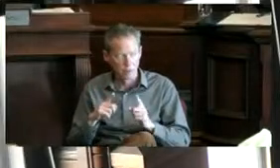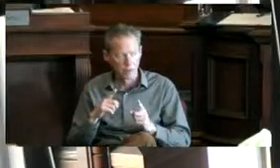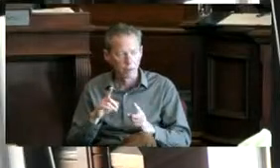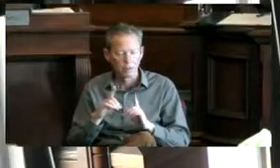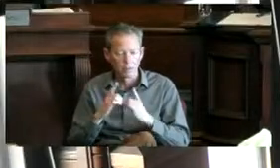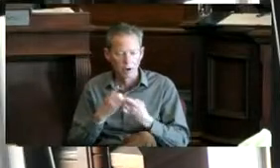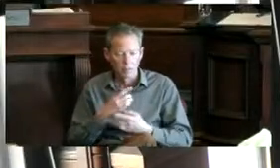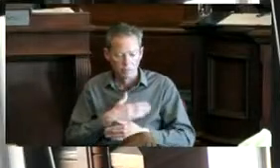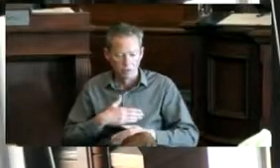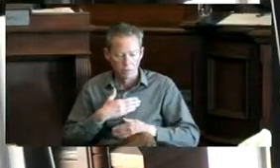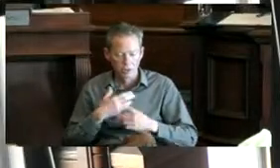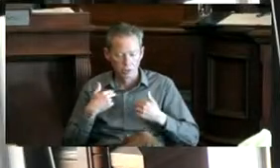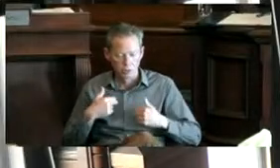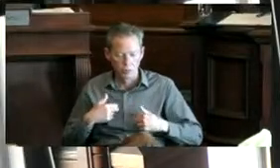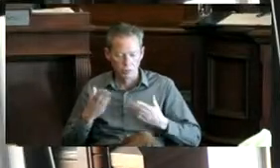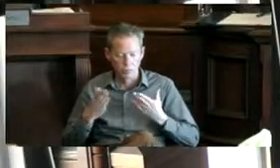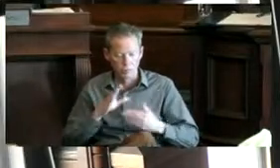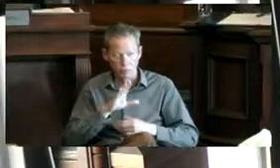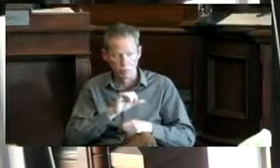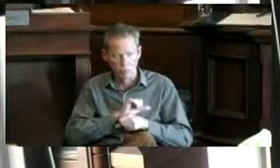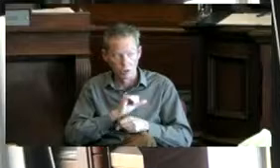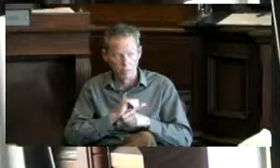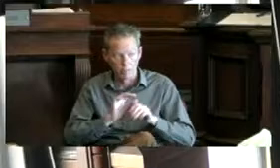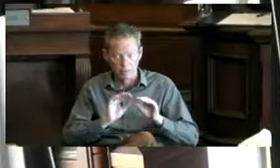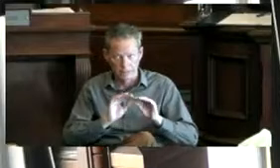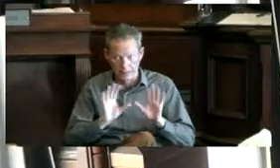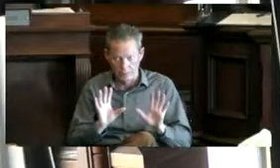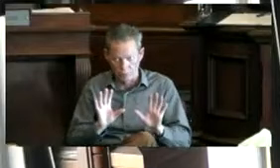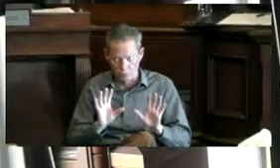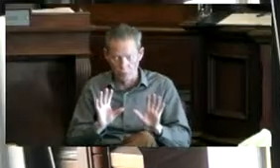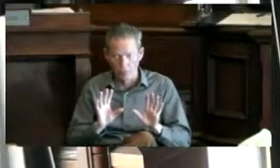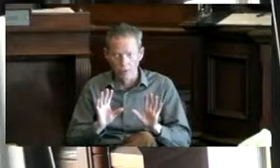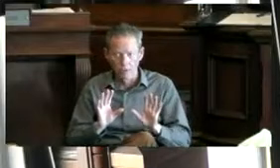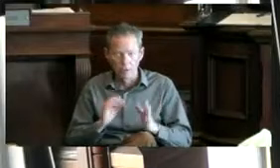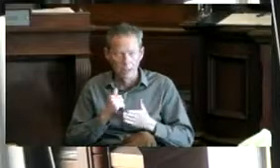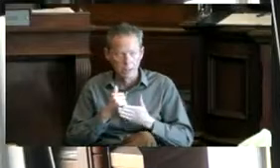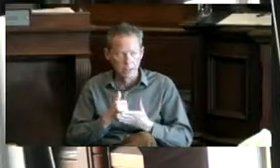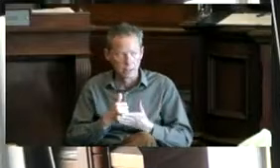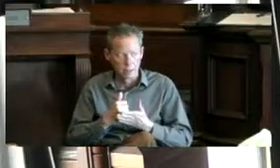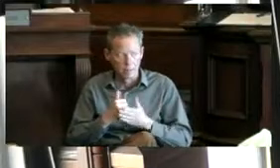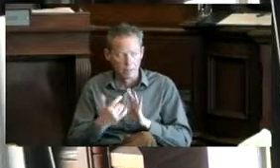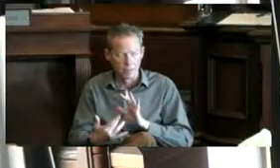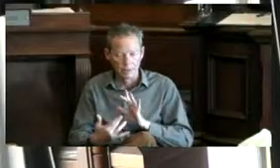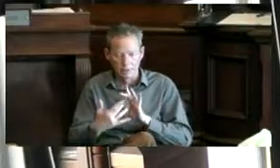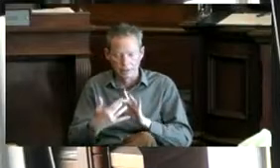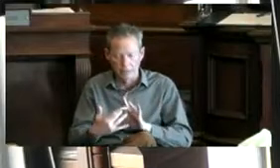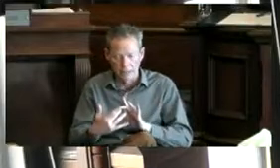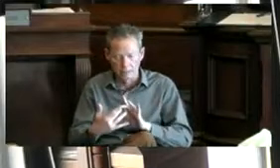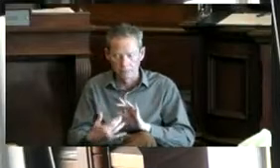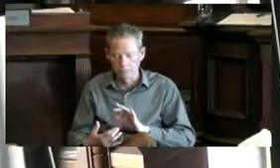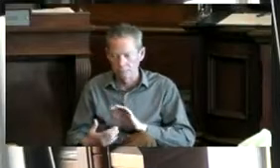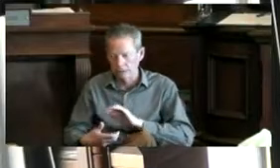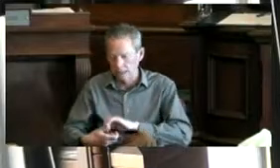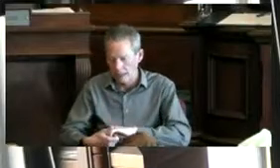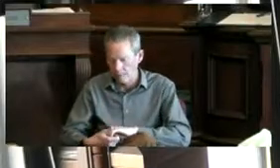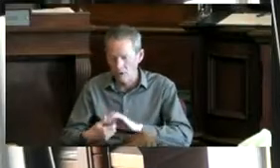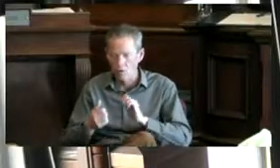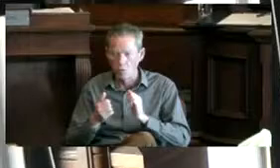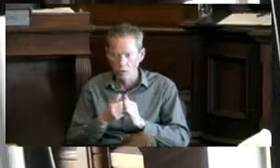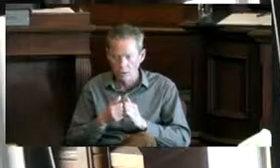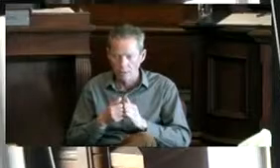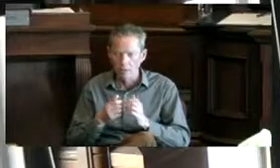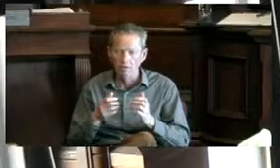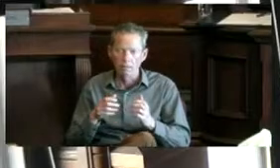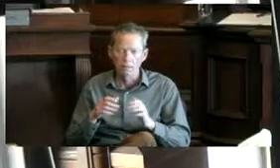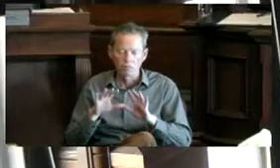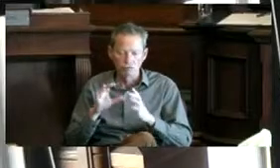Human Services. So her job, I want to be clear, is to help connect the dots and collaborate with entities like Monroe